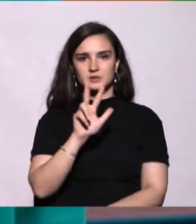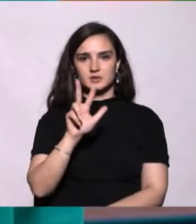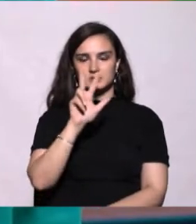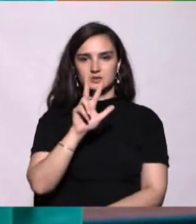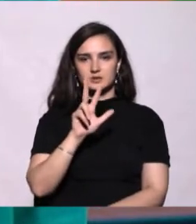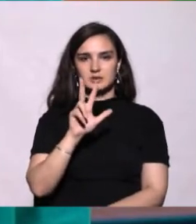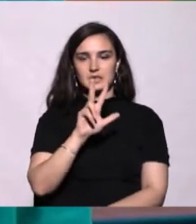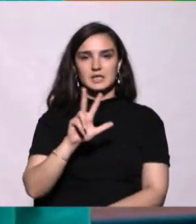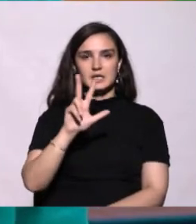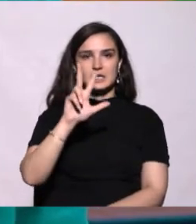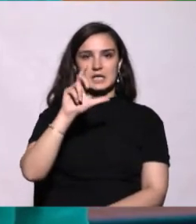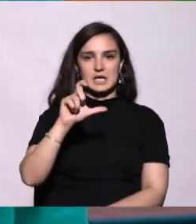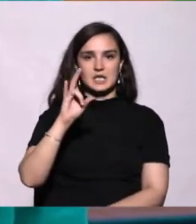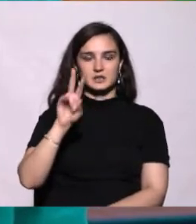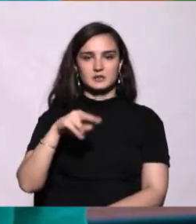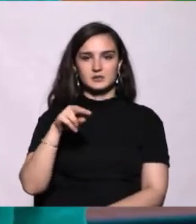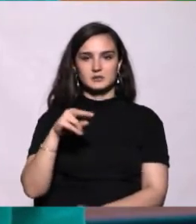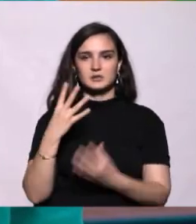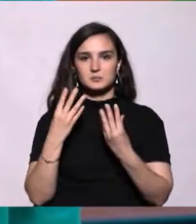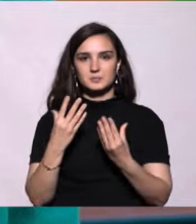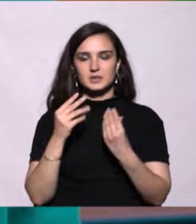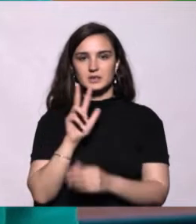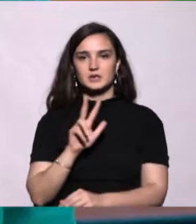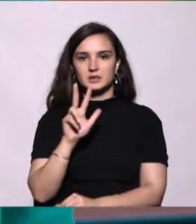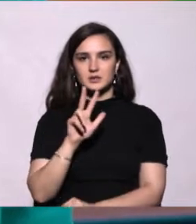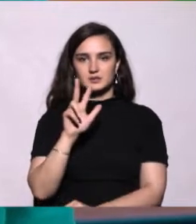h, hand. Just soft